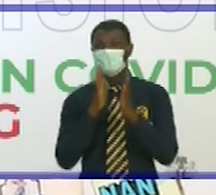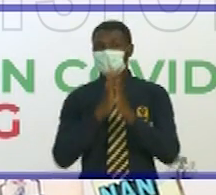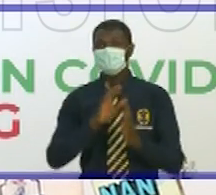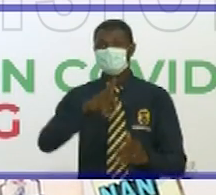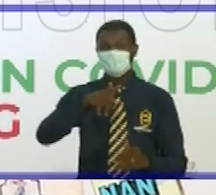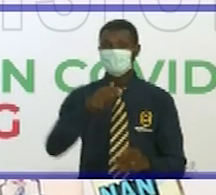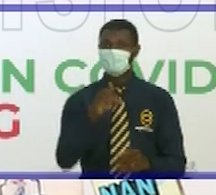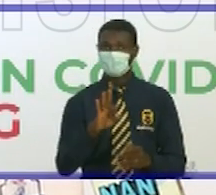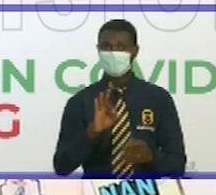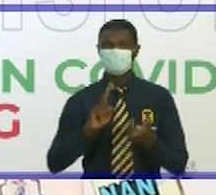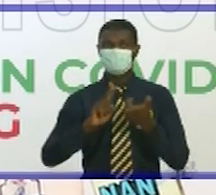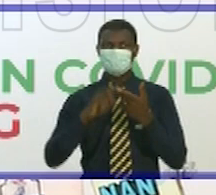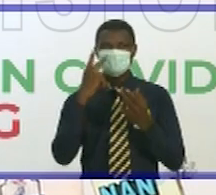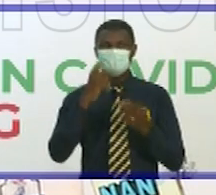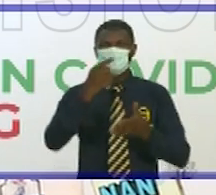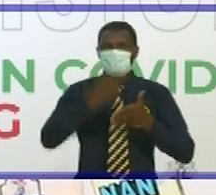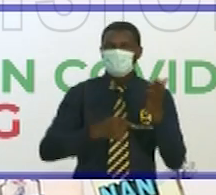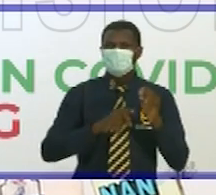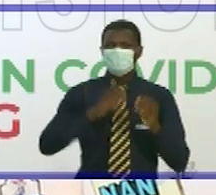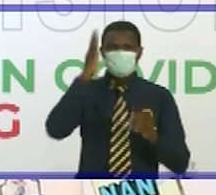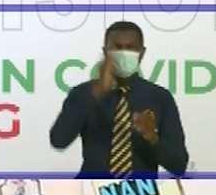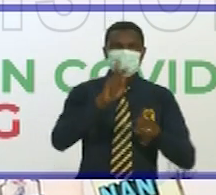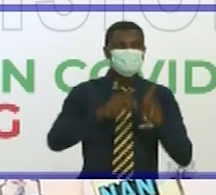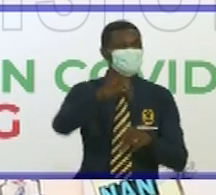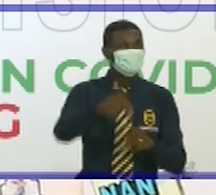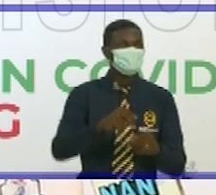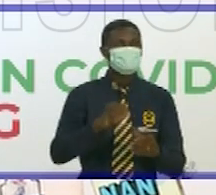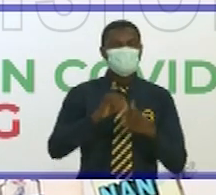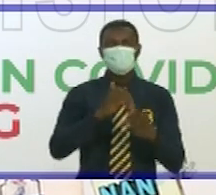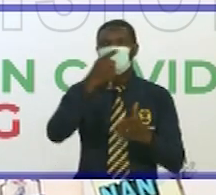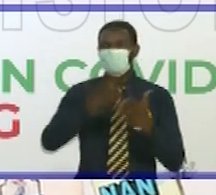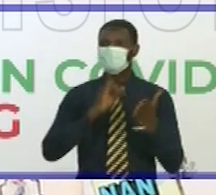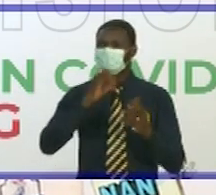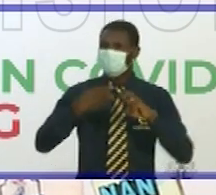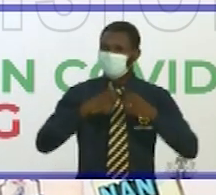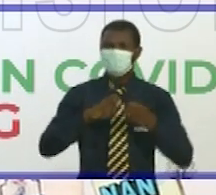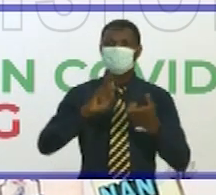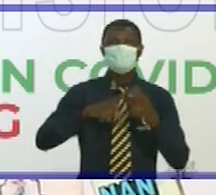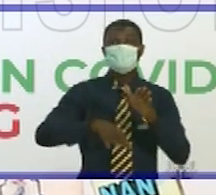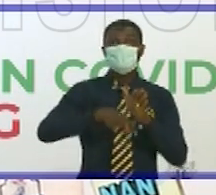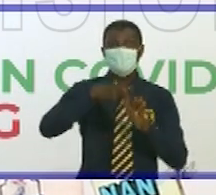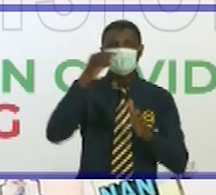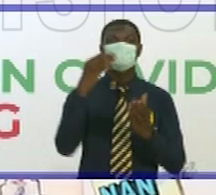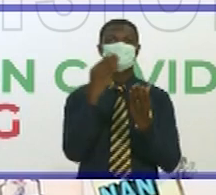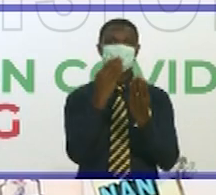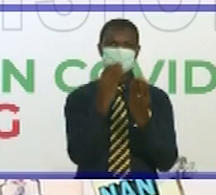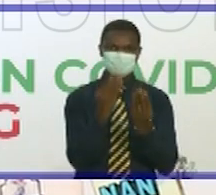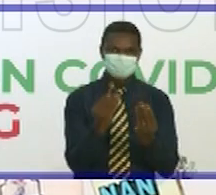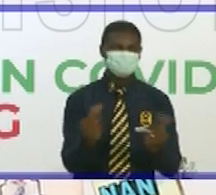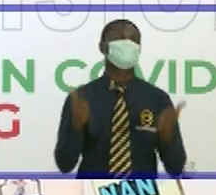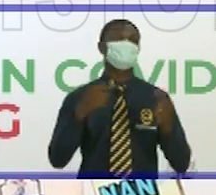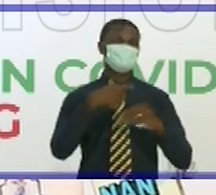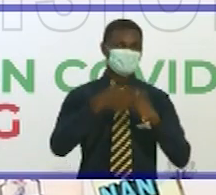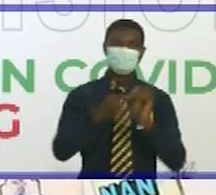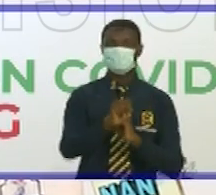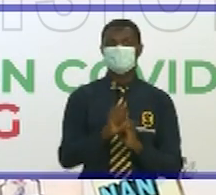what it is that people may need or what may be the problems and to find solutions around them. Solutions are not just